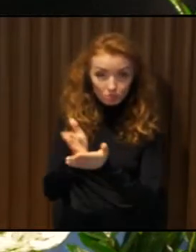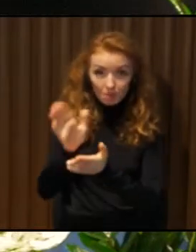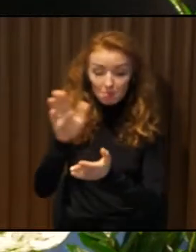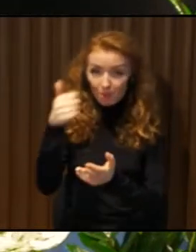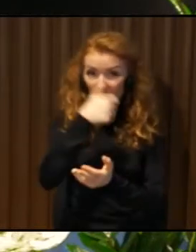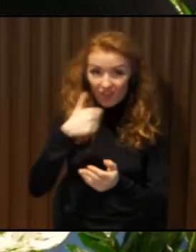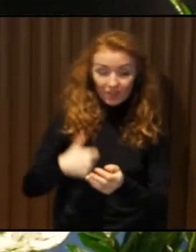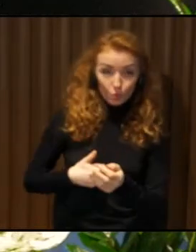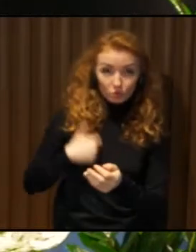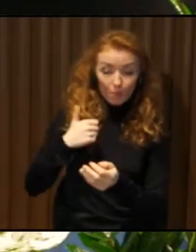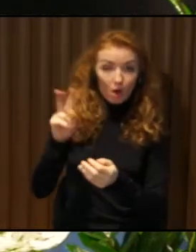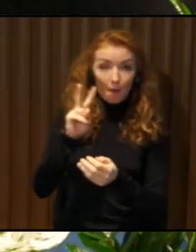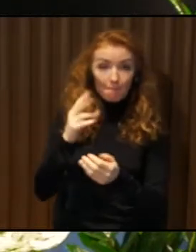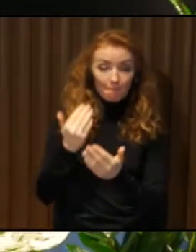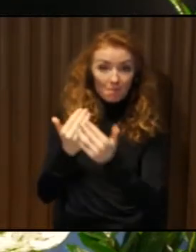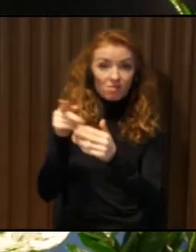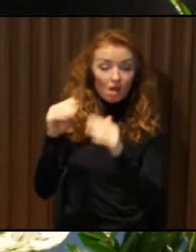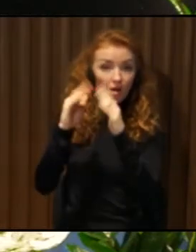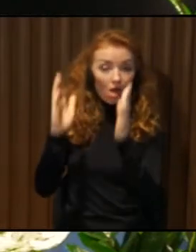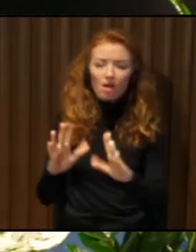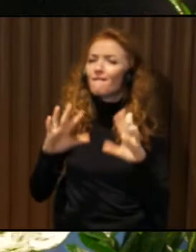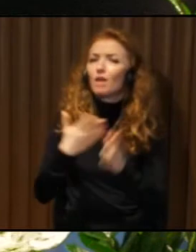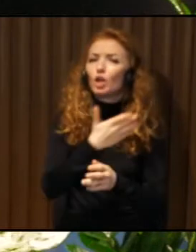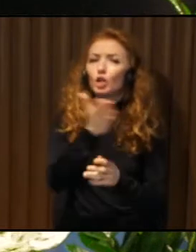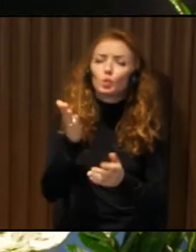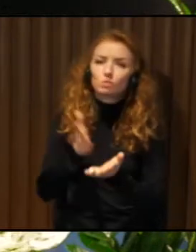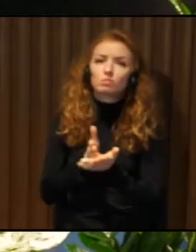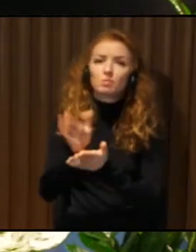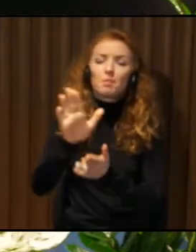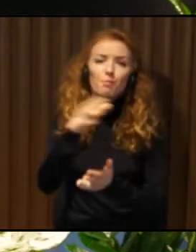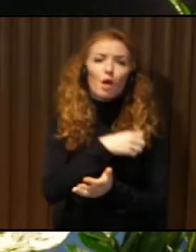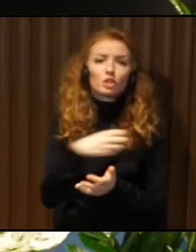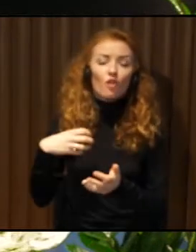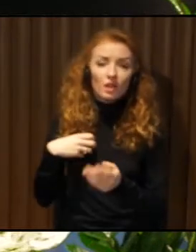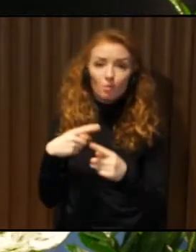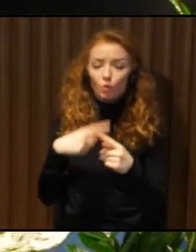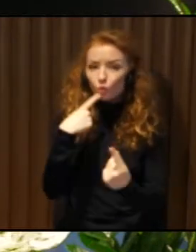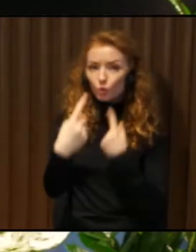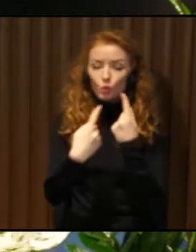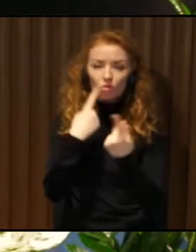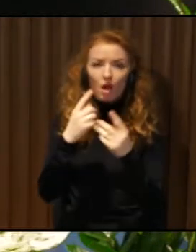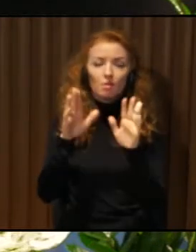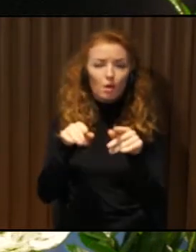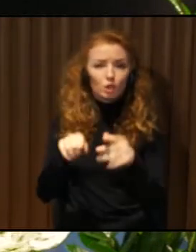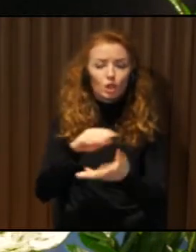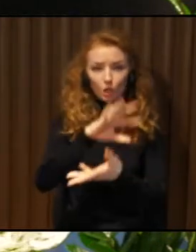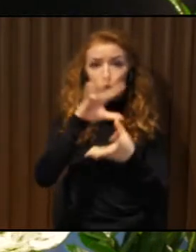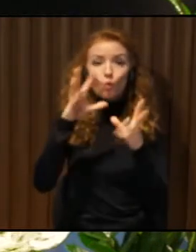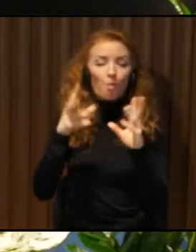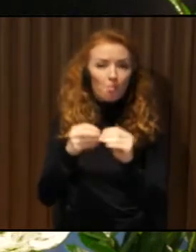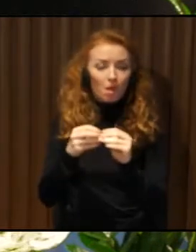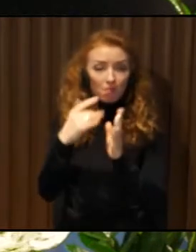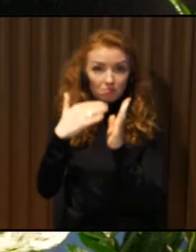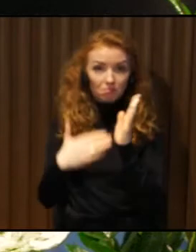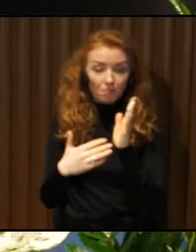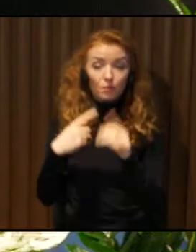also municipalities? So it's a matter of public spending, how willing they are. Okay, here is a checklist, and it just